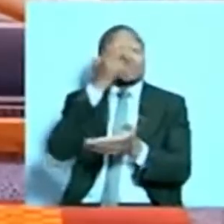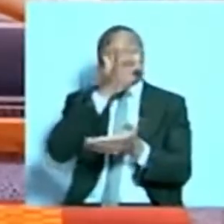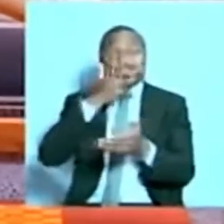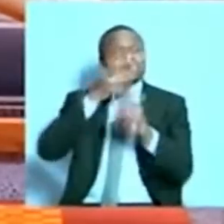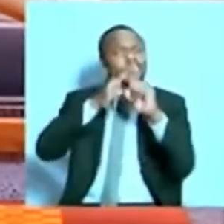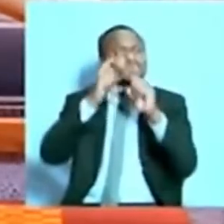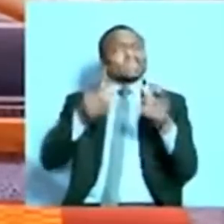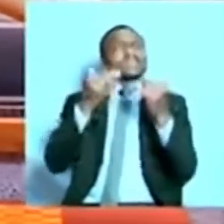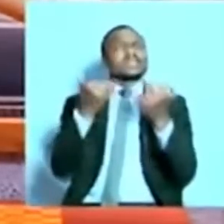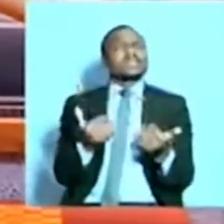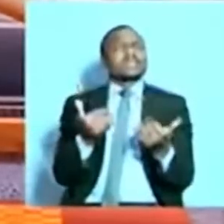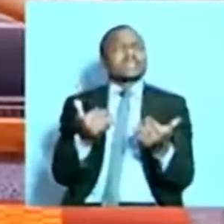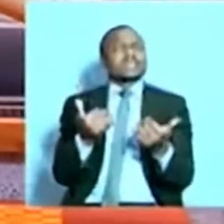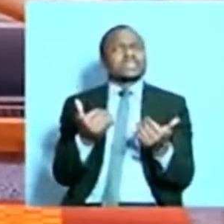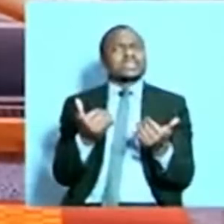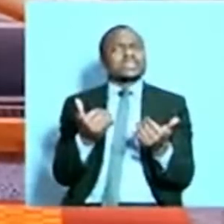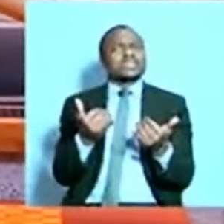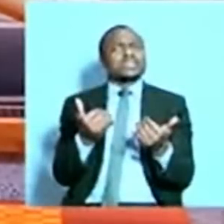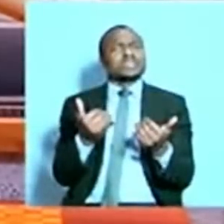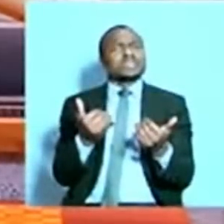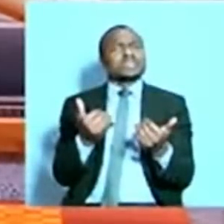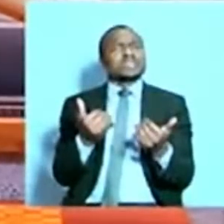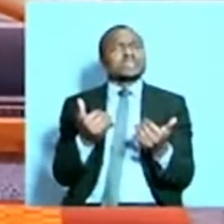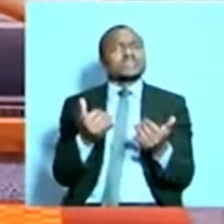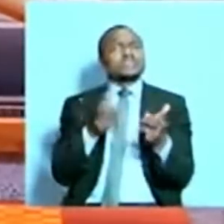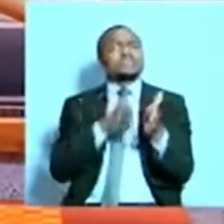you are meandering, trying to